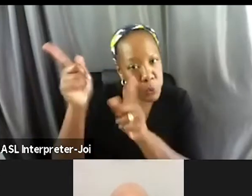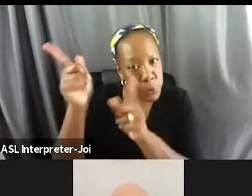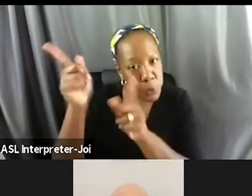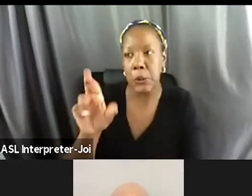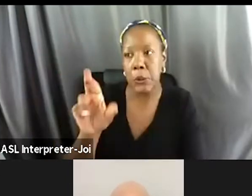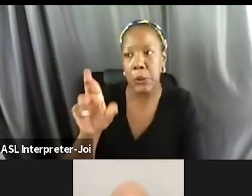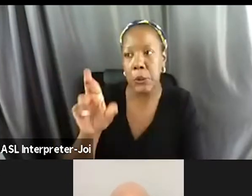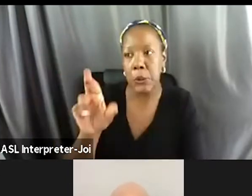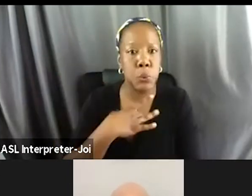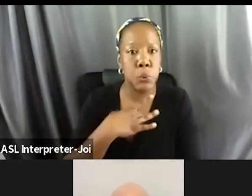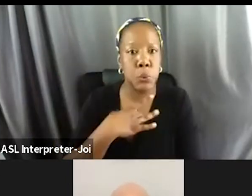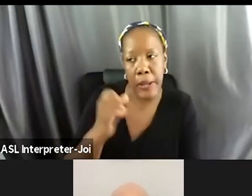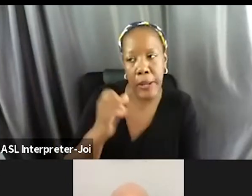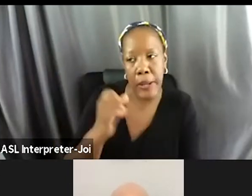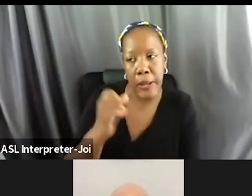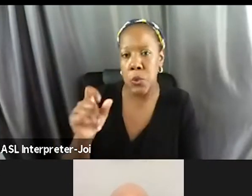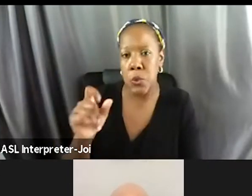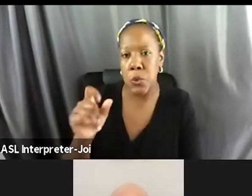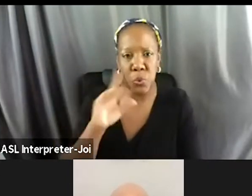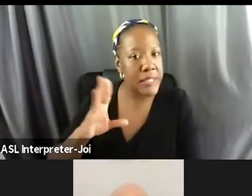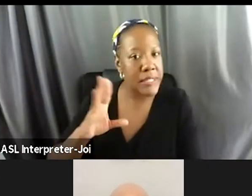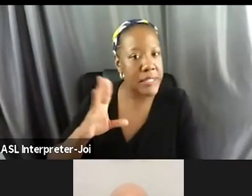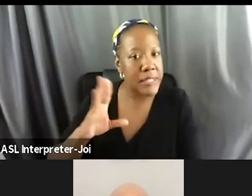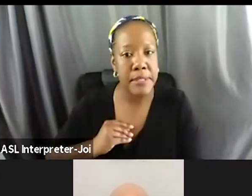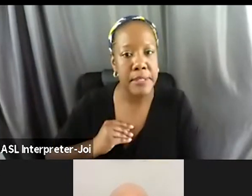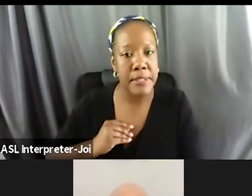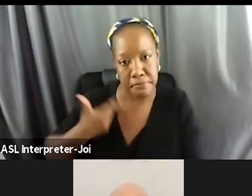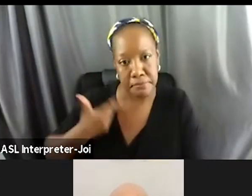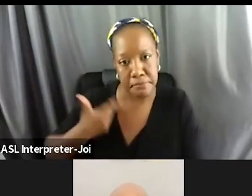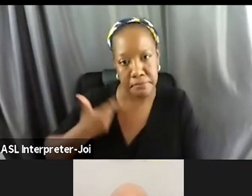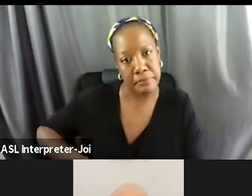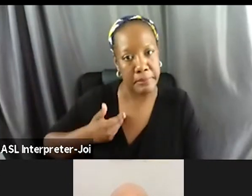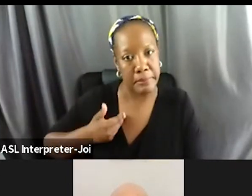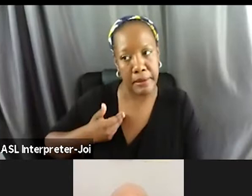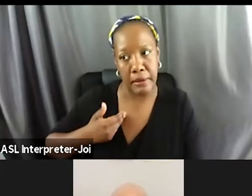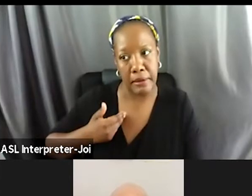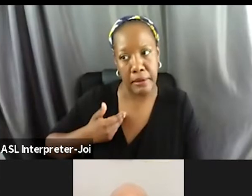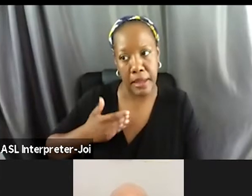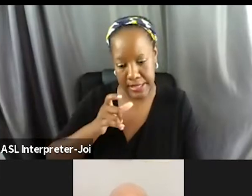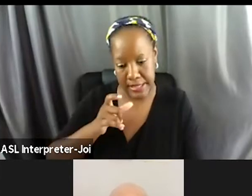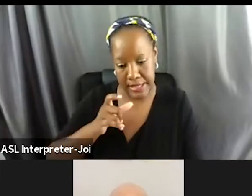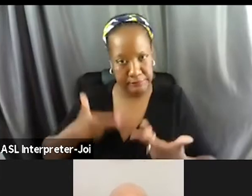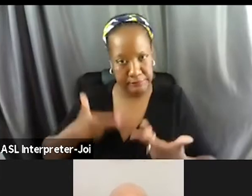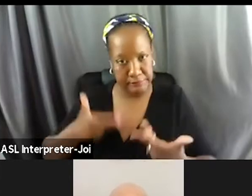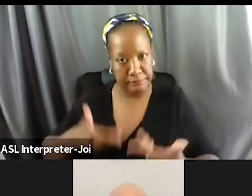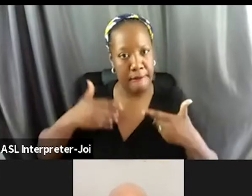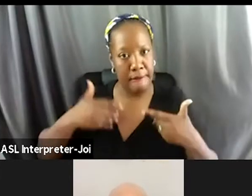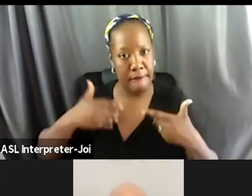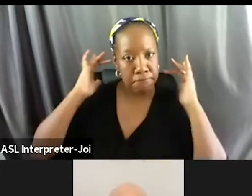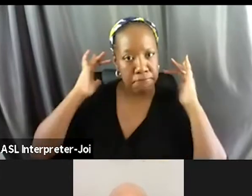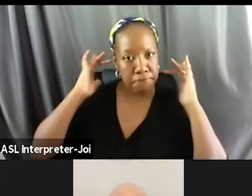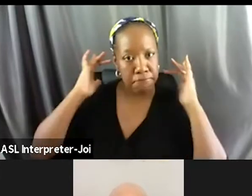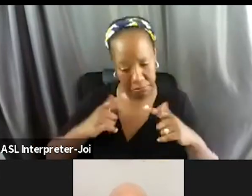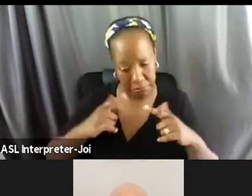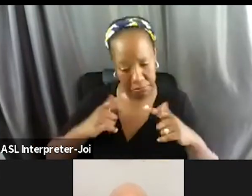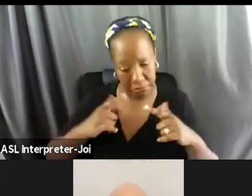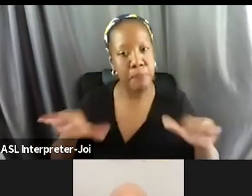like or even accept me as I am, as long as I'm doing it for